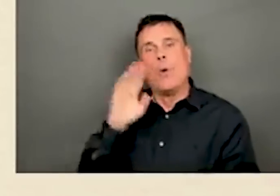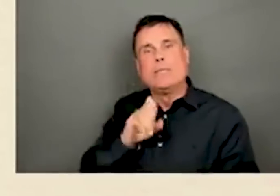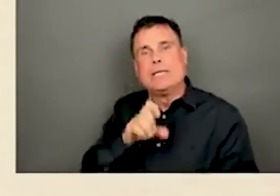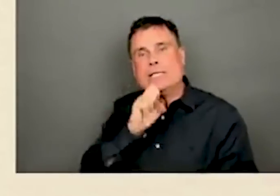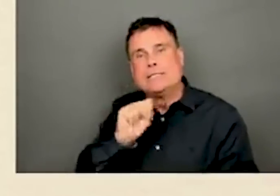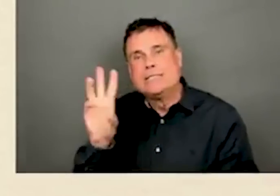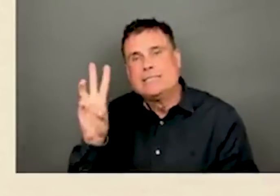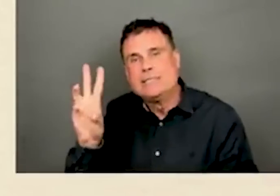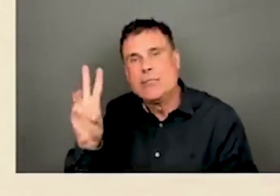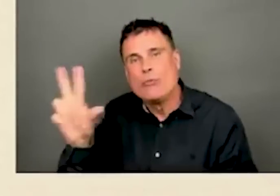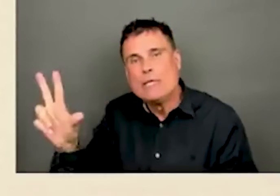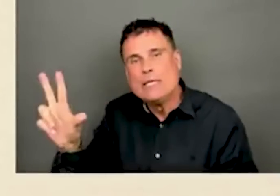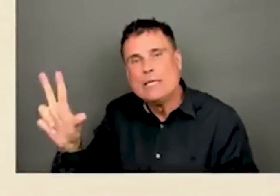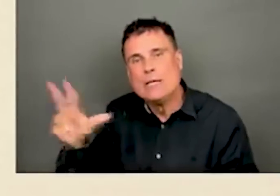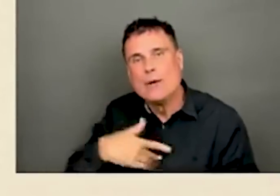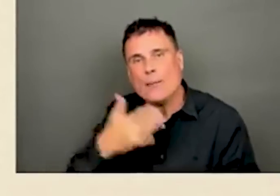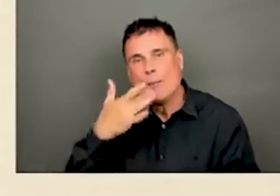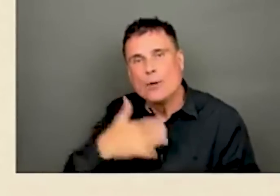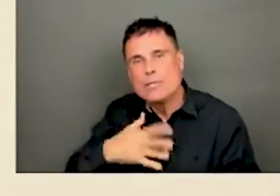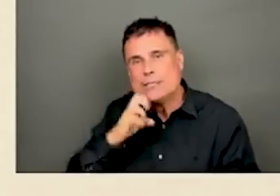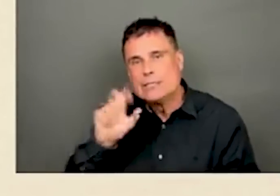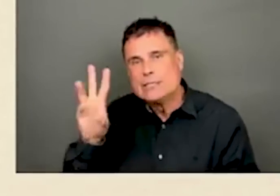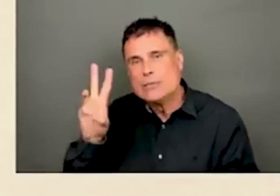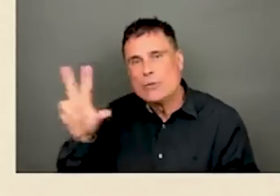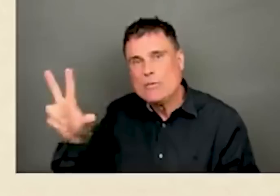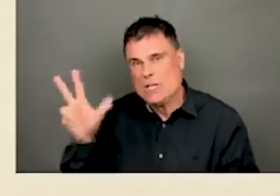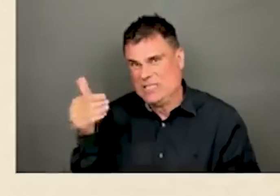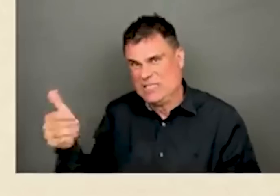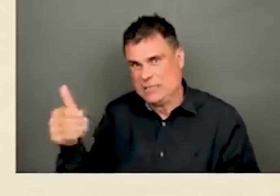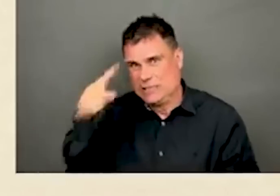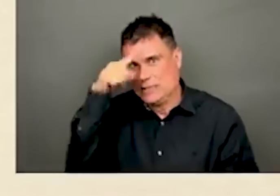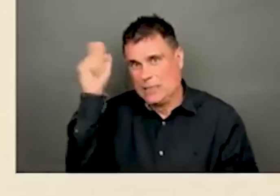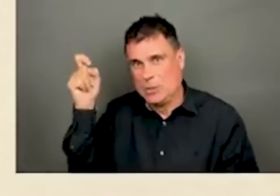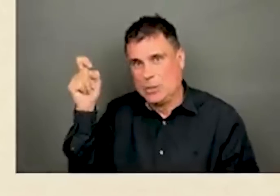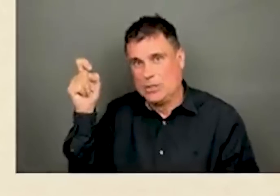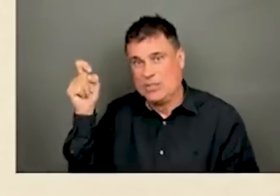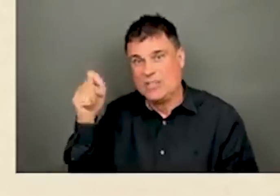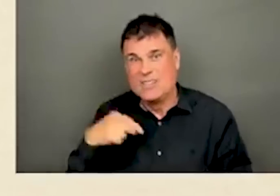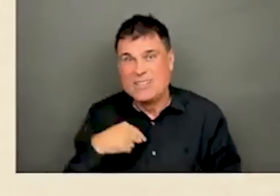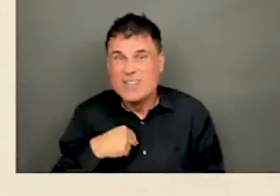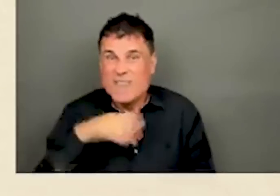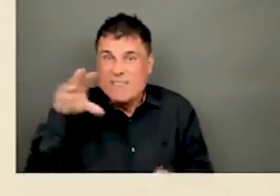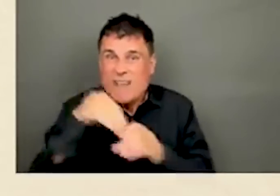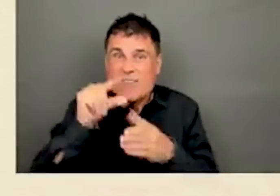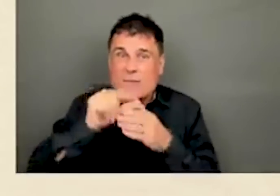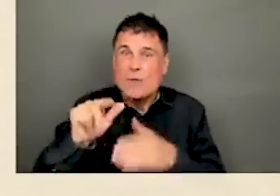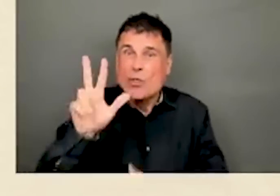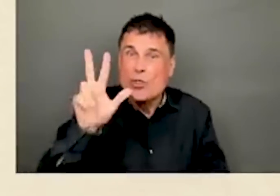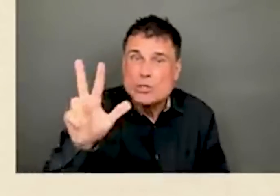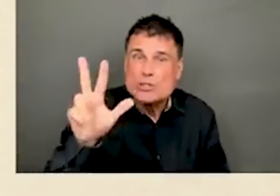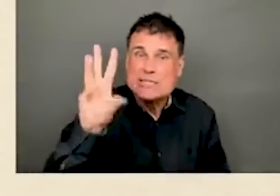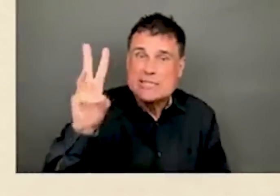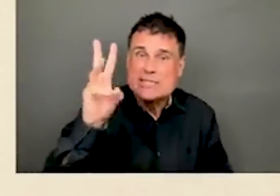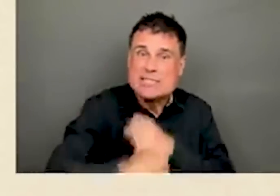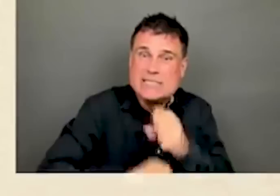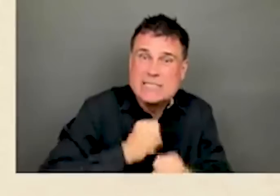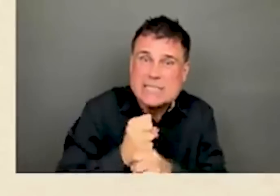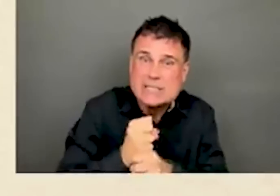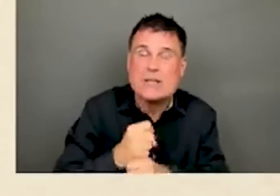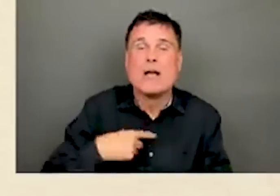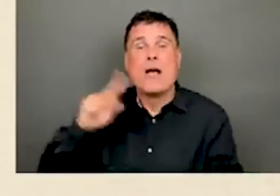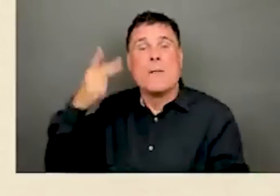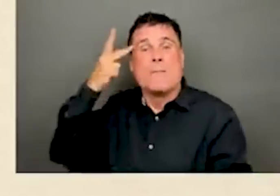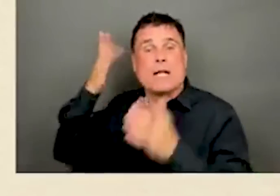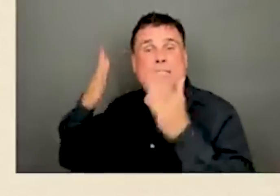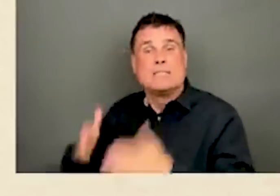government since for 36 years. I've been an MLA for 17. I've been leader of the NDP for 8 and premier for 5.